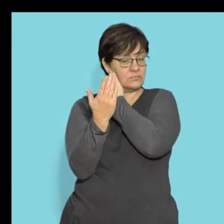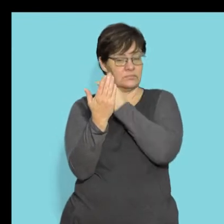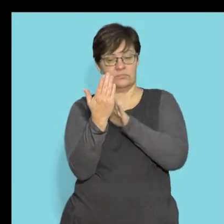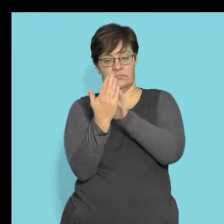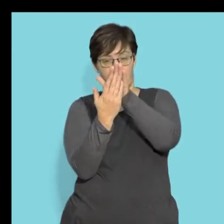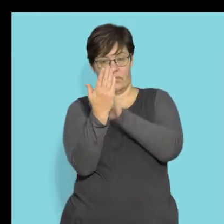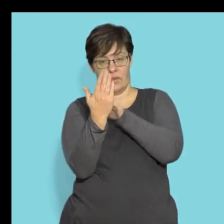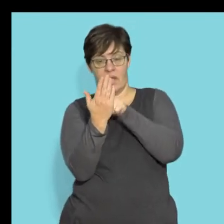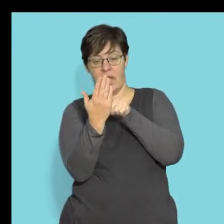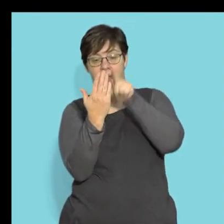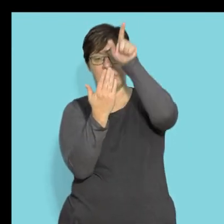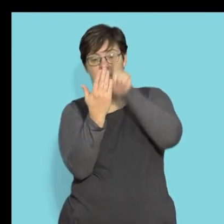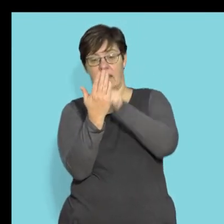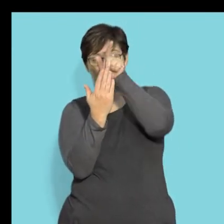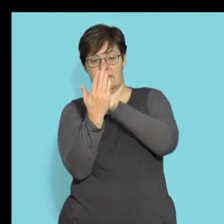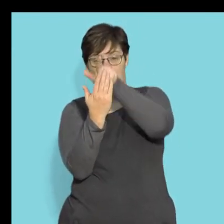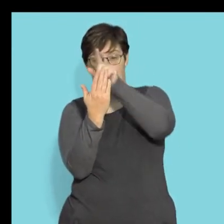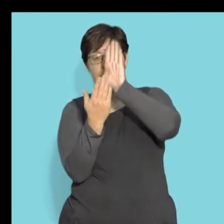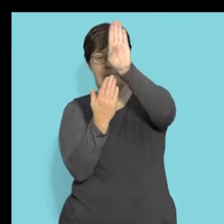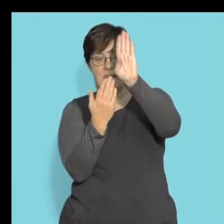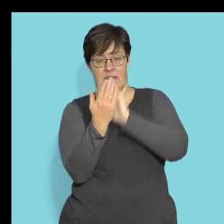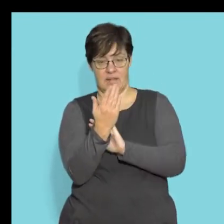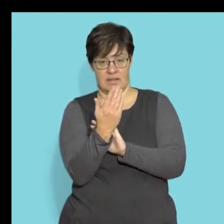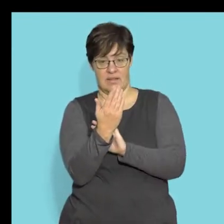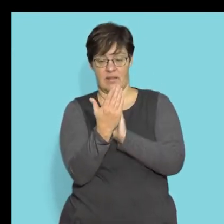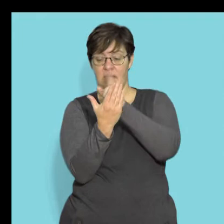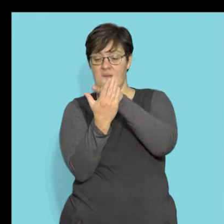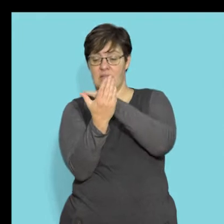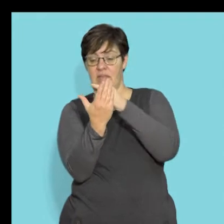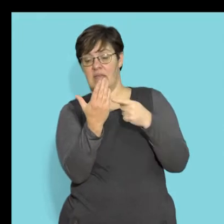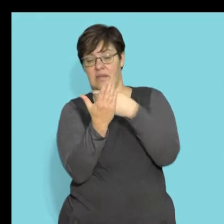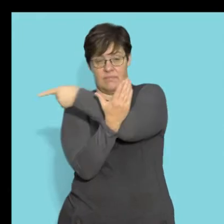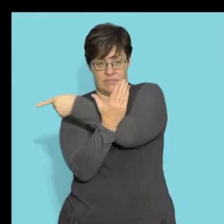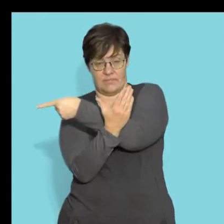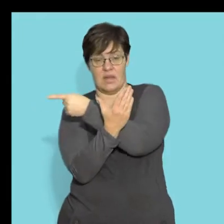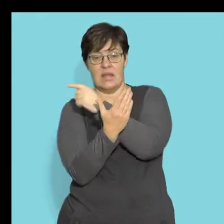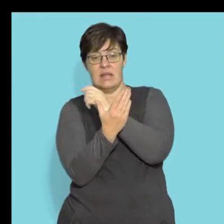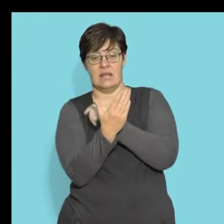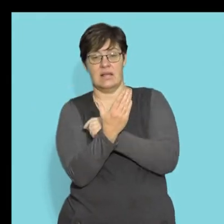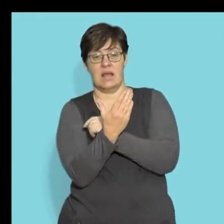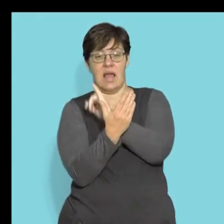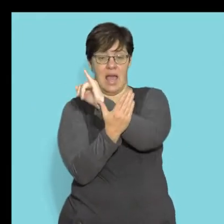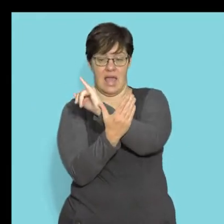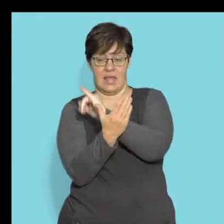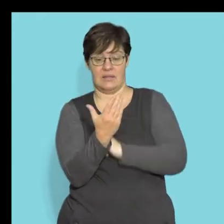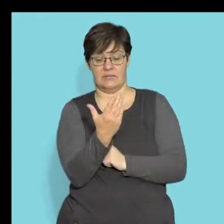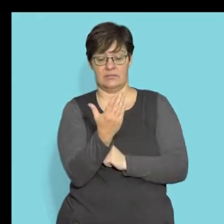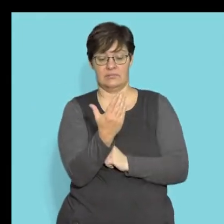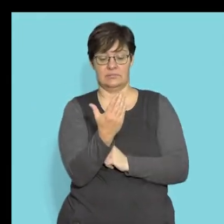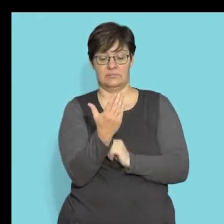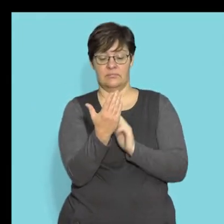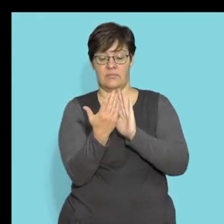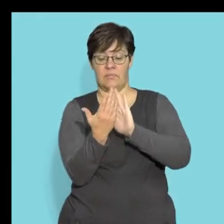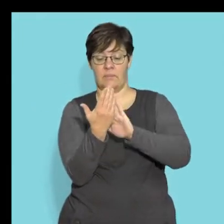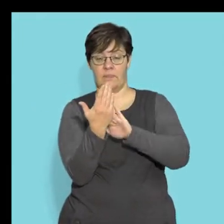the fingers are in the direction of the magnetic field. That's the B. The thumb is the direction of the current. That's the